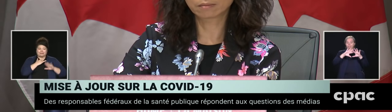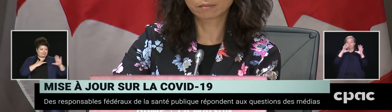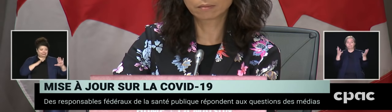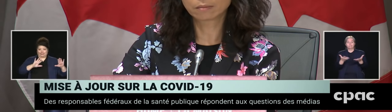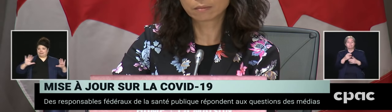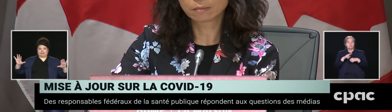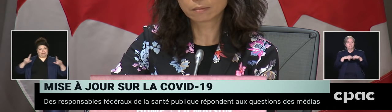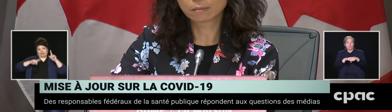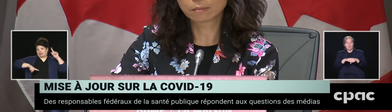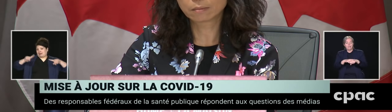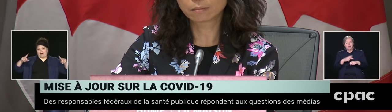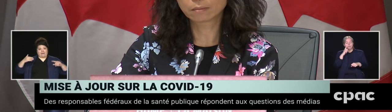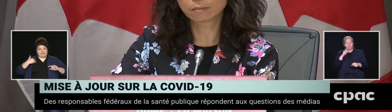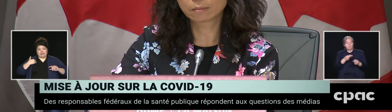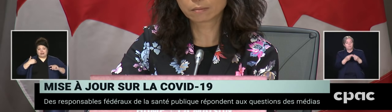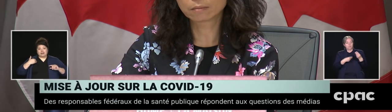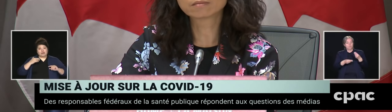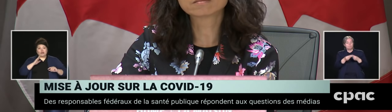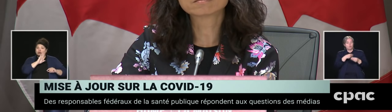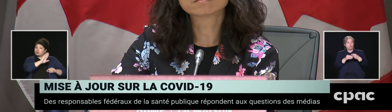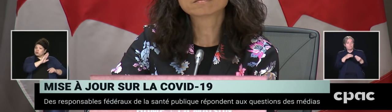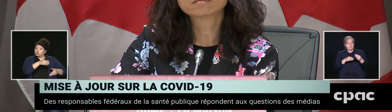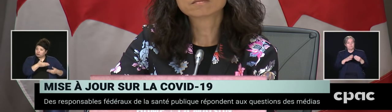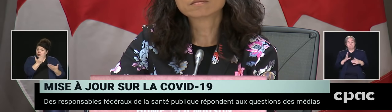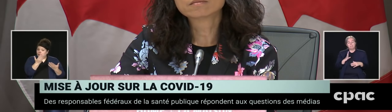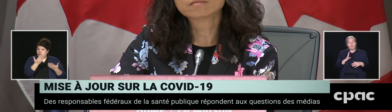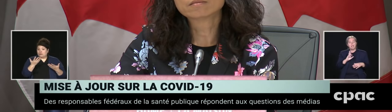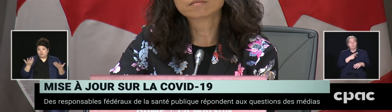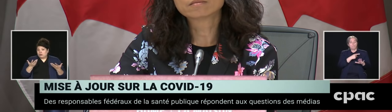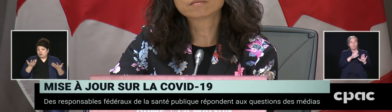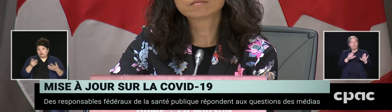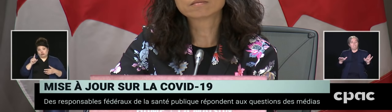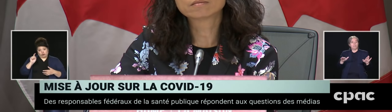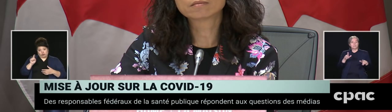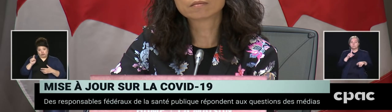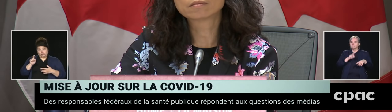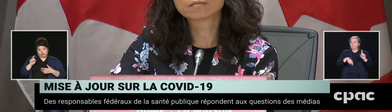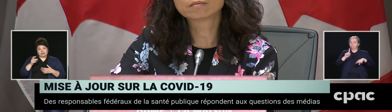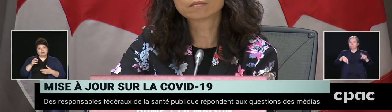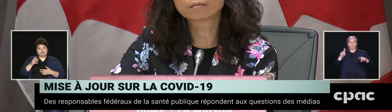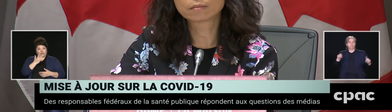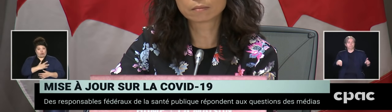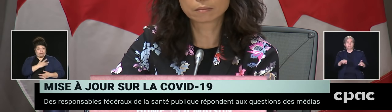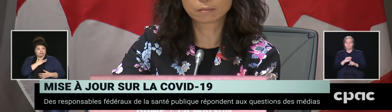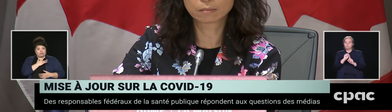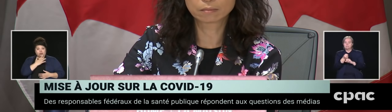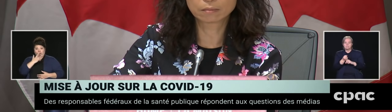we close or we shut down inter-provincial travel?